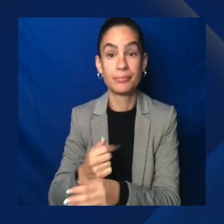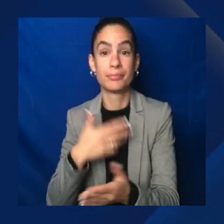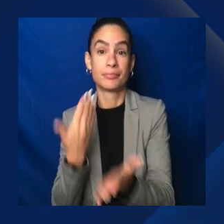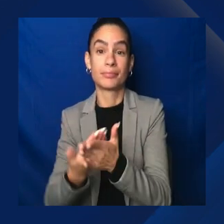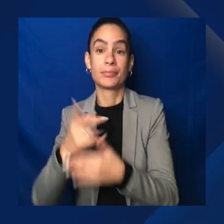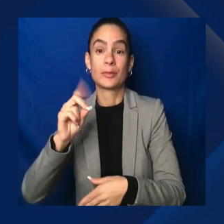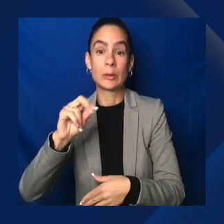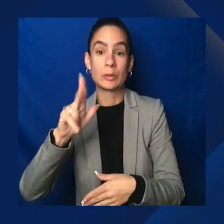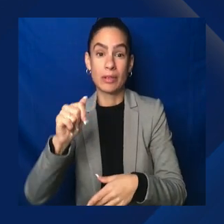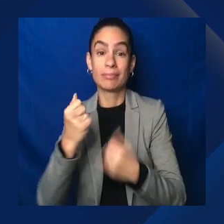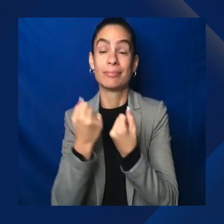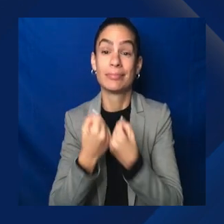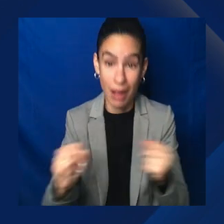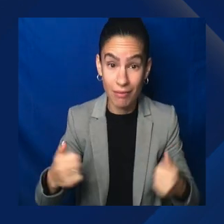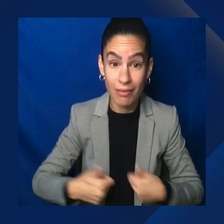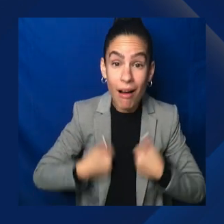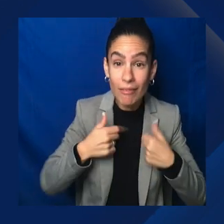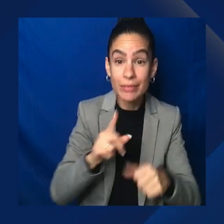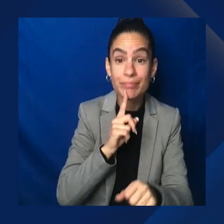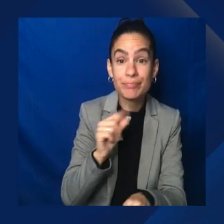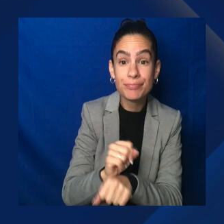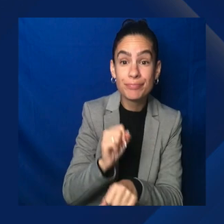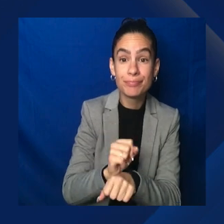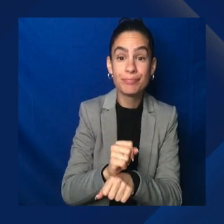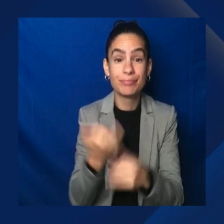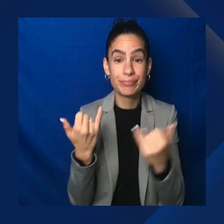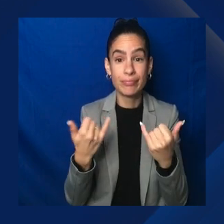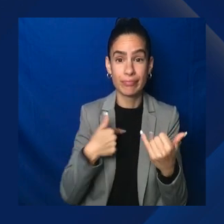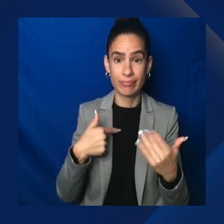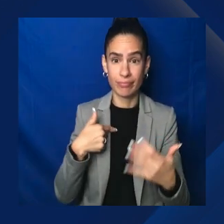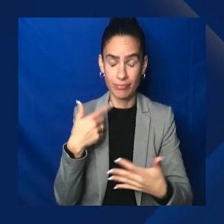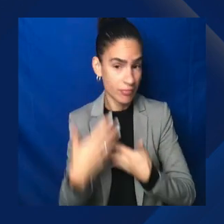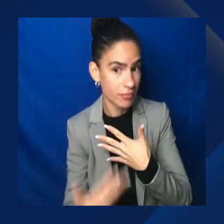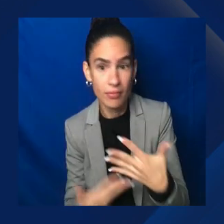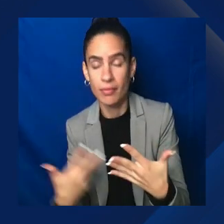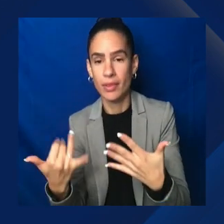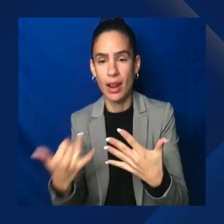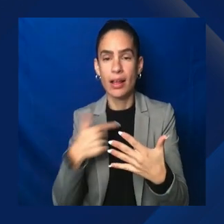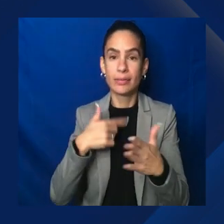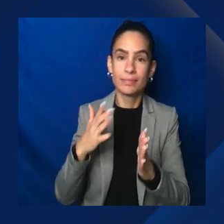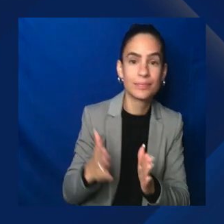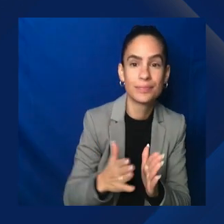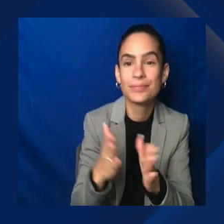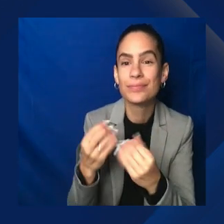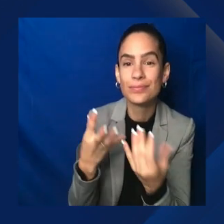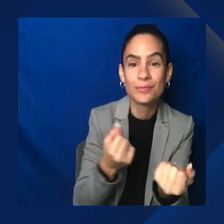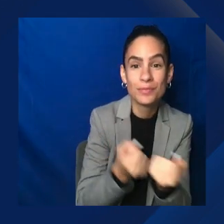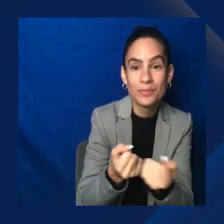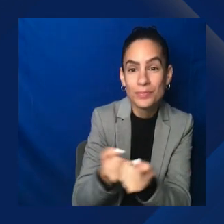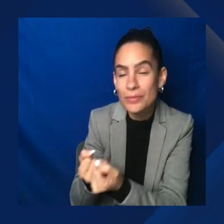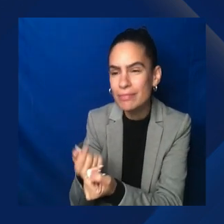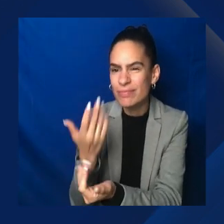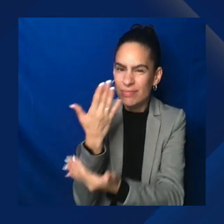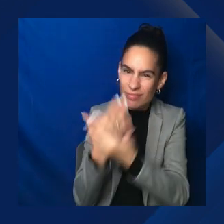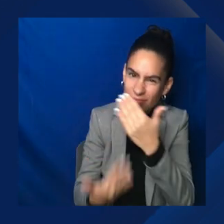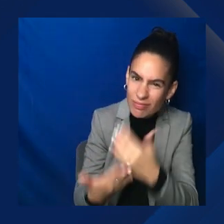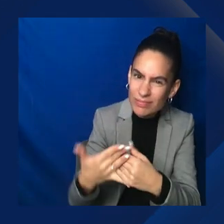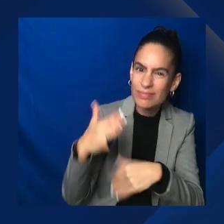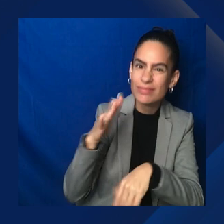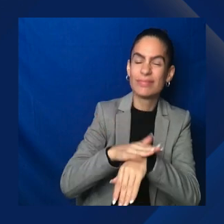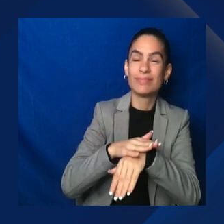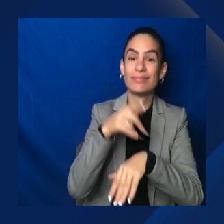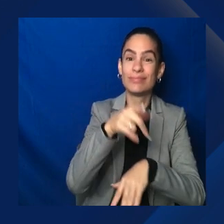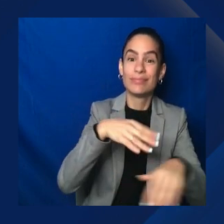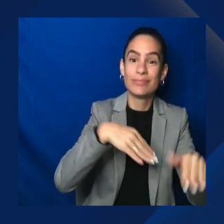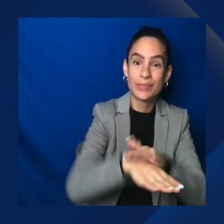me in a direction that I can be that support to a woman hands-on in the delivery room as she either births a